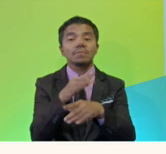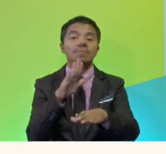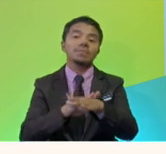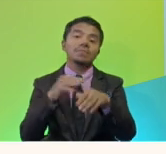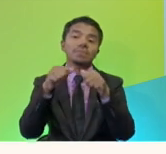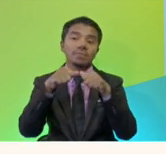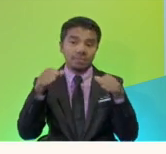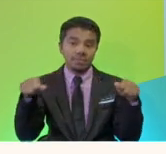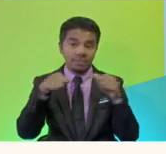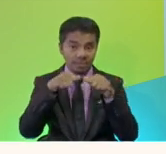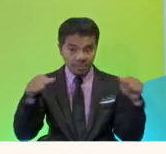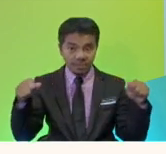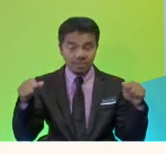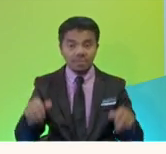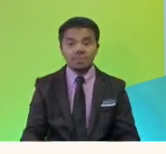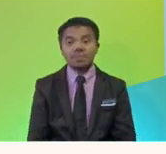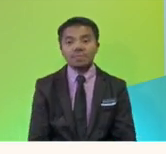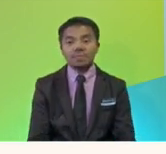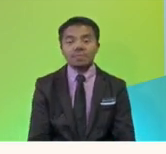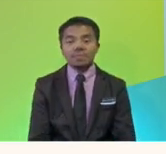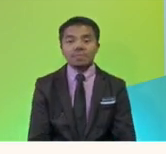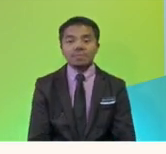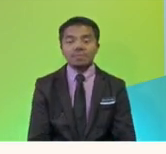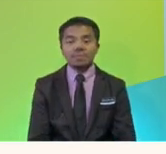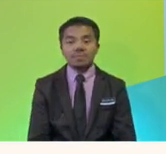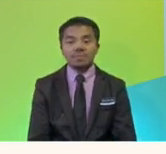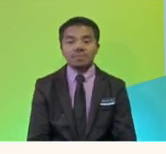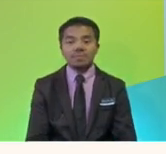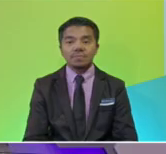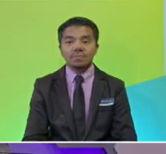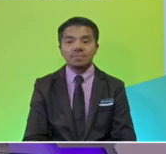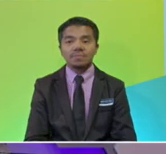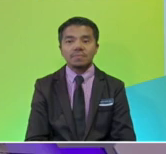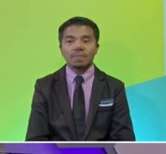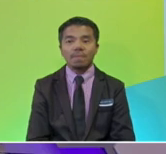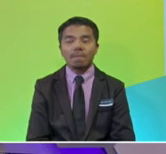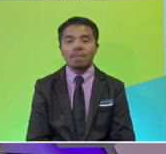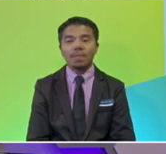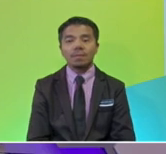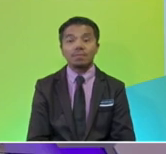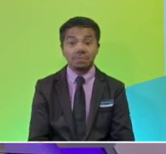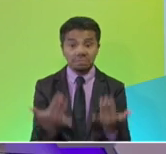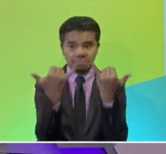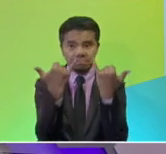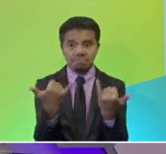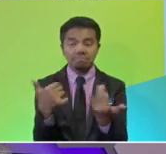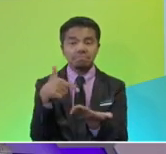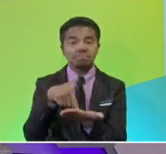at the object of the sentences. Now, in this case, we can see the difference at